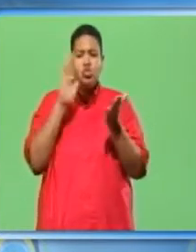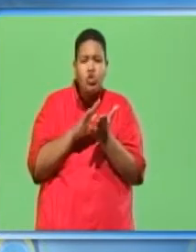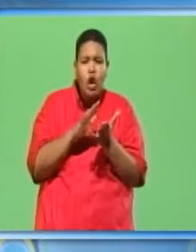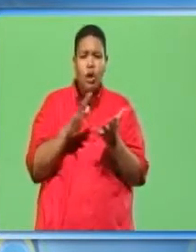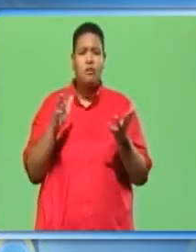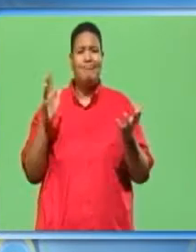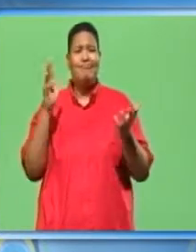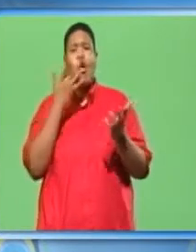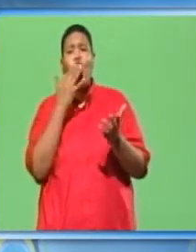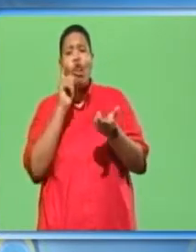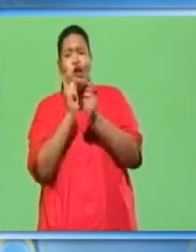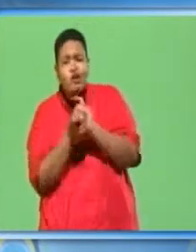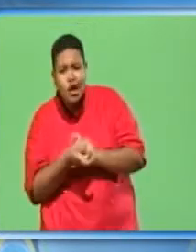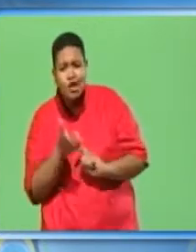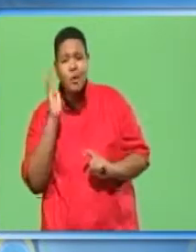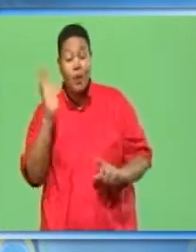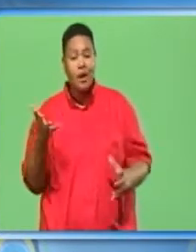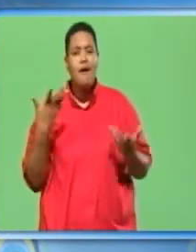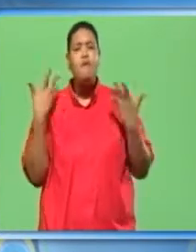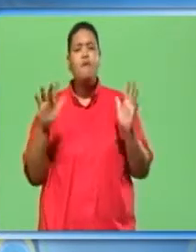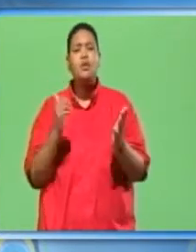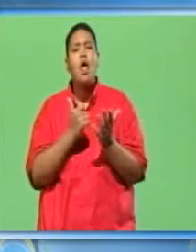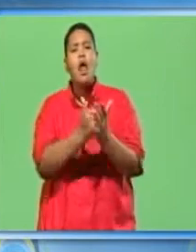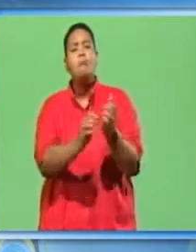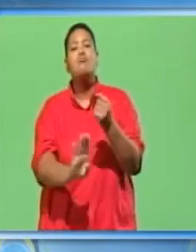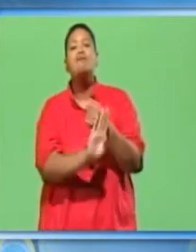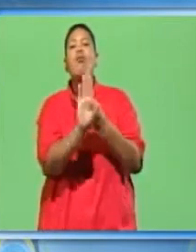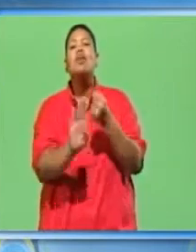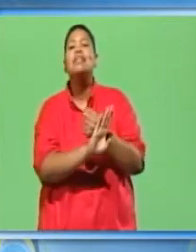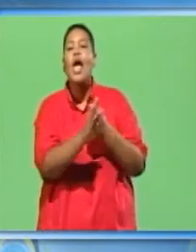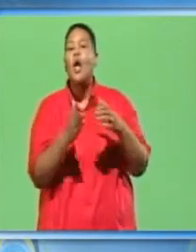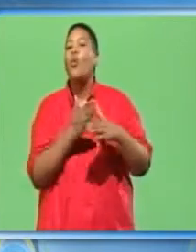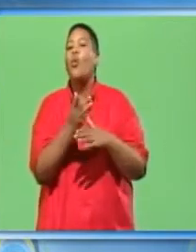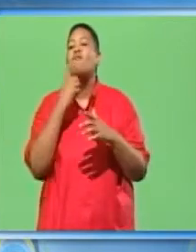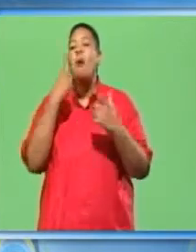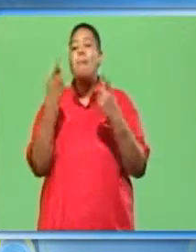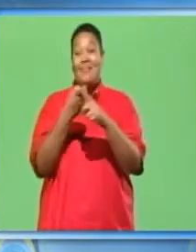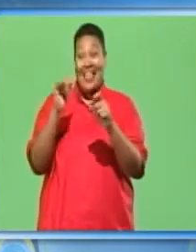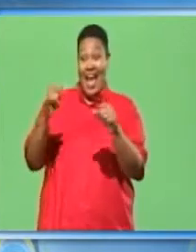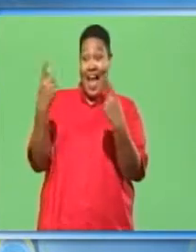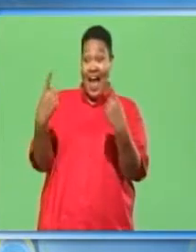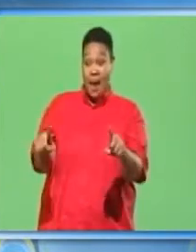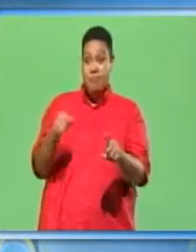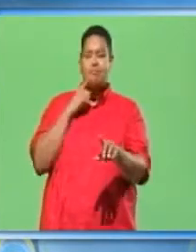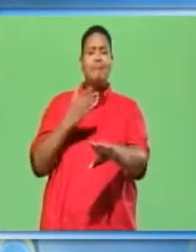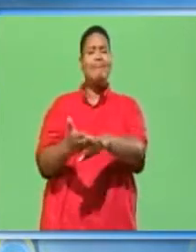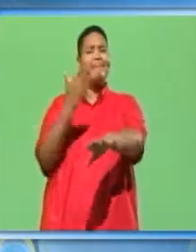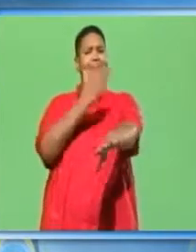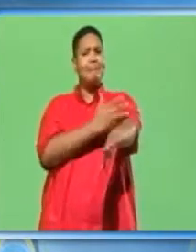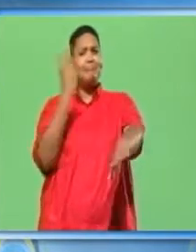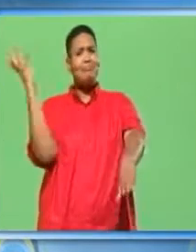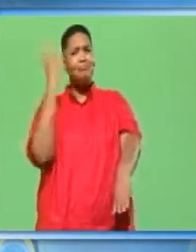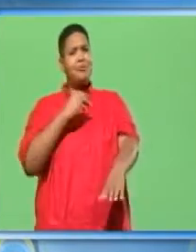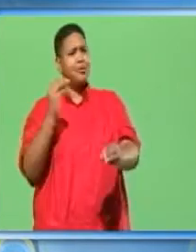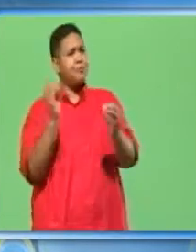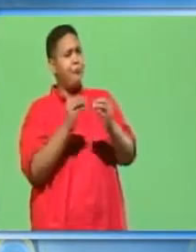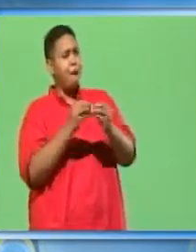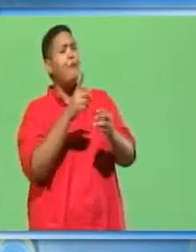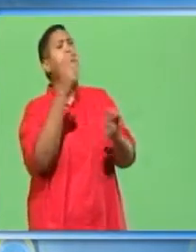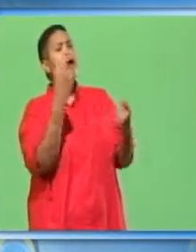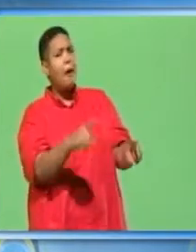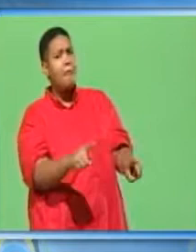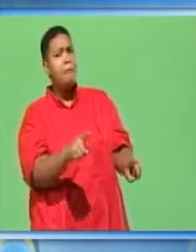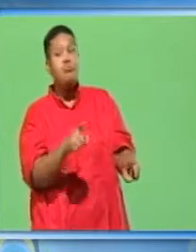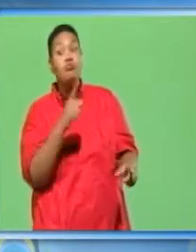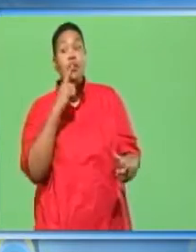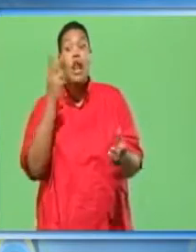warps. Finishes can help to protect the wood against these conditions and enhance the beauty as well. The application of